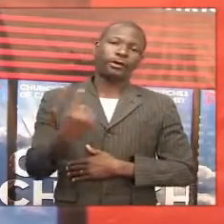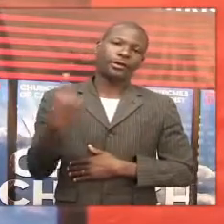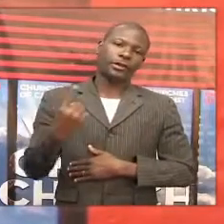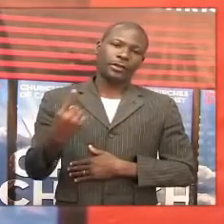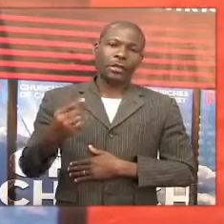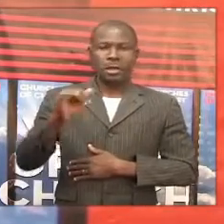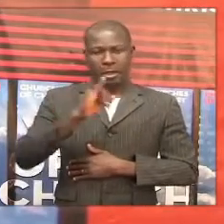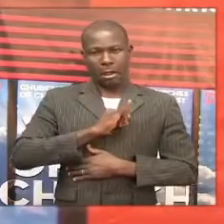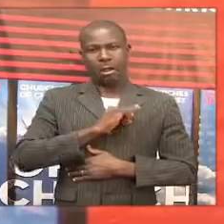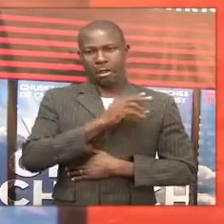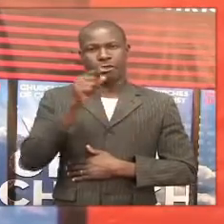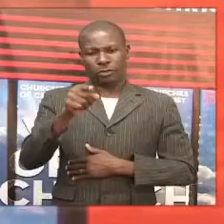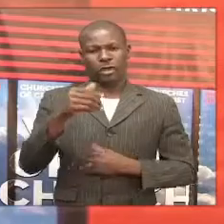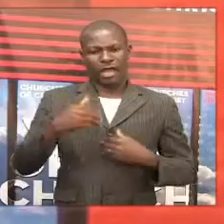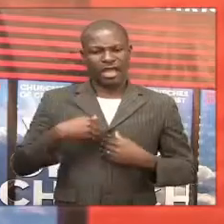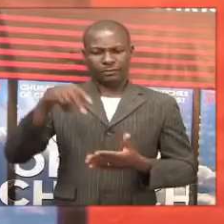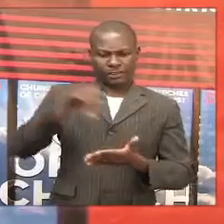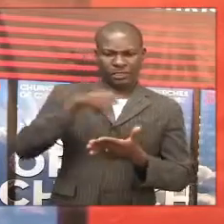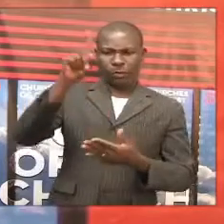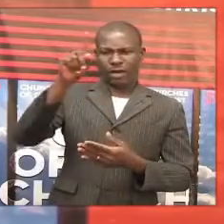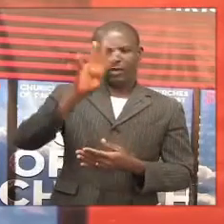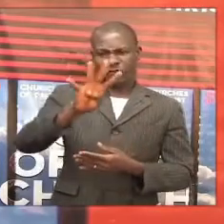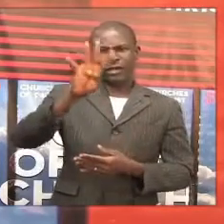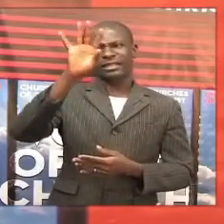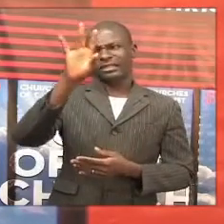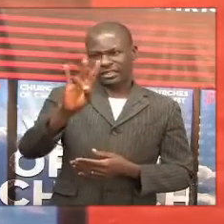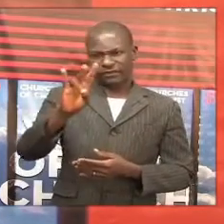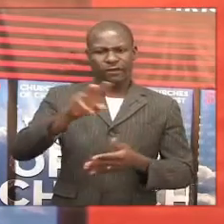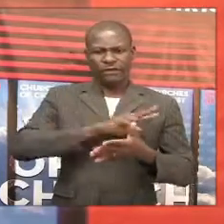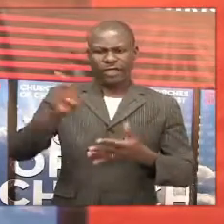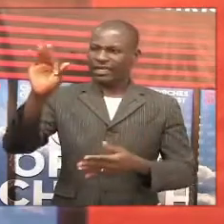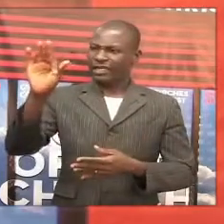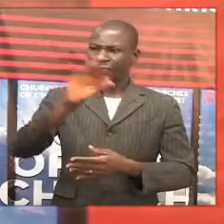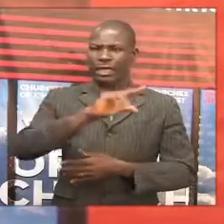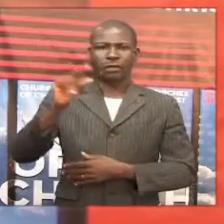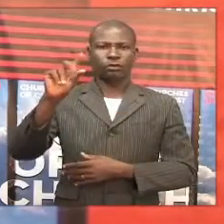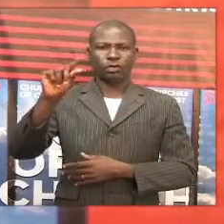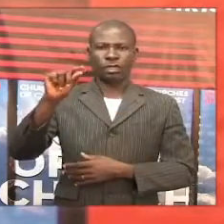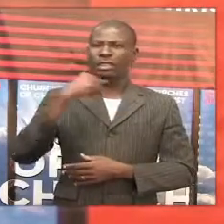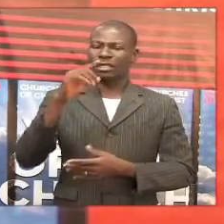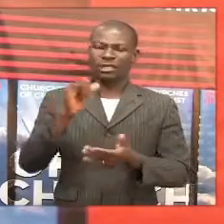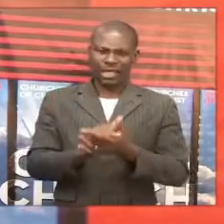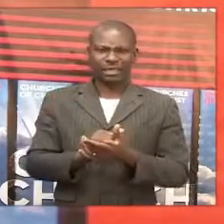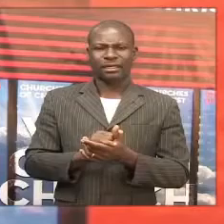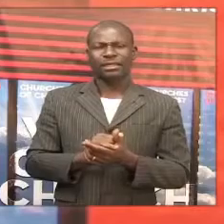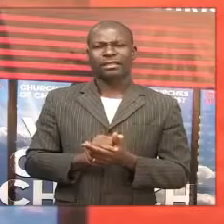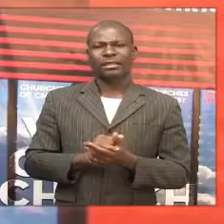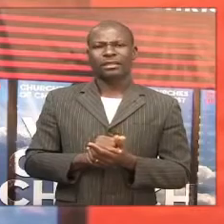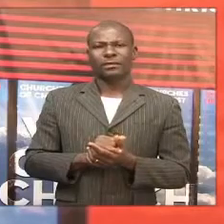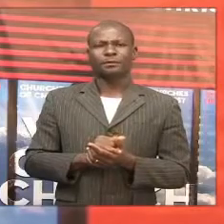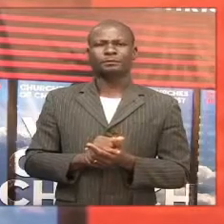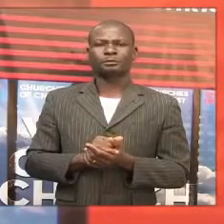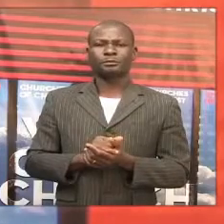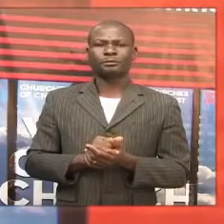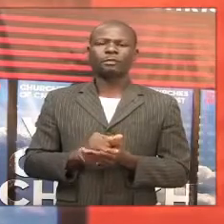Ashushem Psalm 147, verse 19 and 20. Anya me samri di adansi epe fee se.